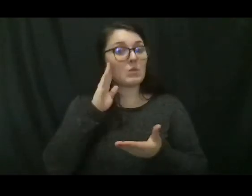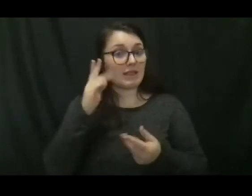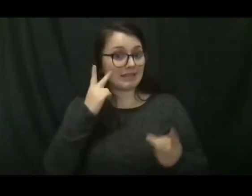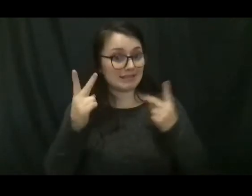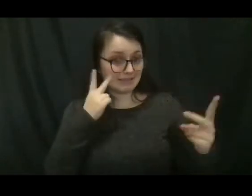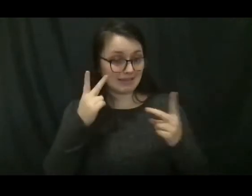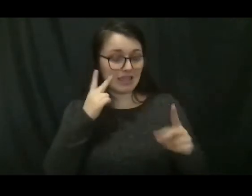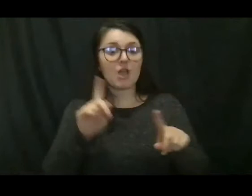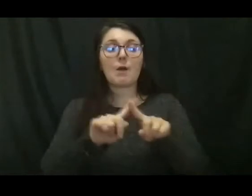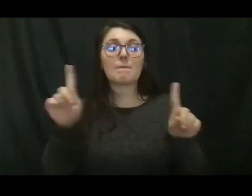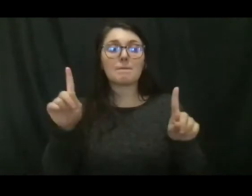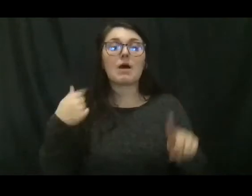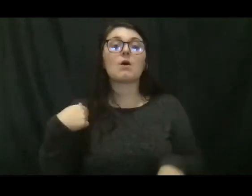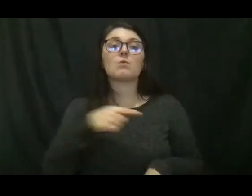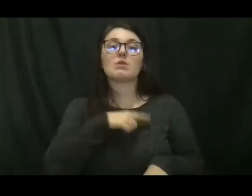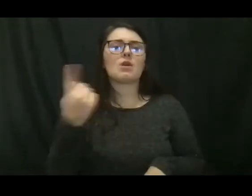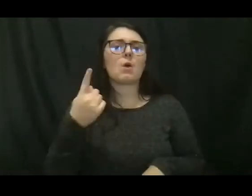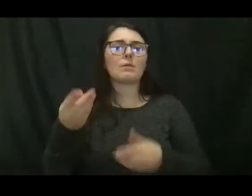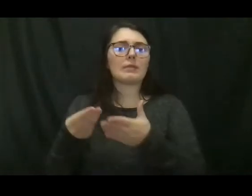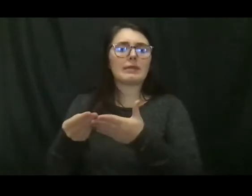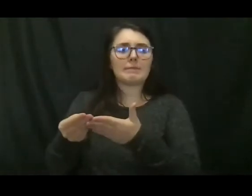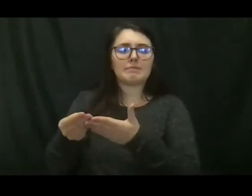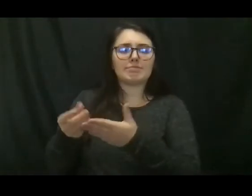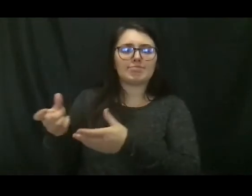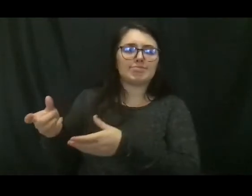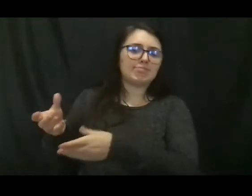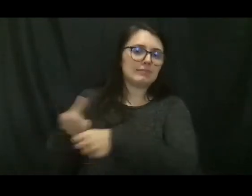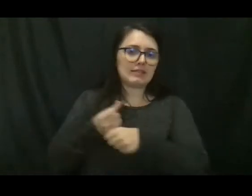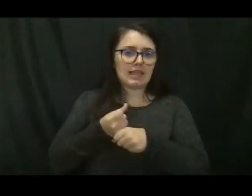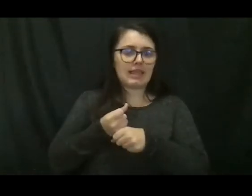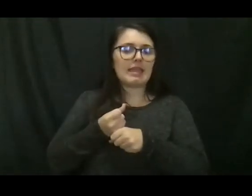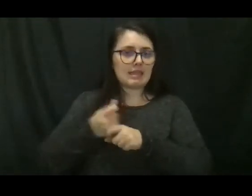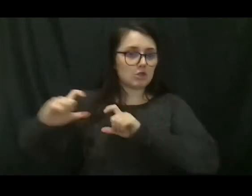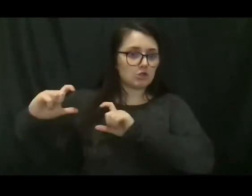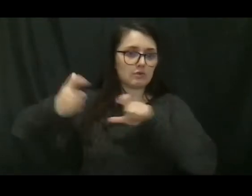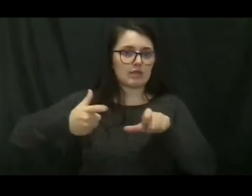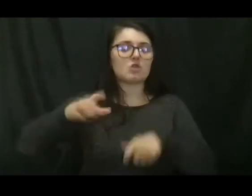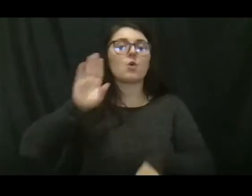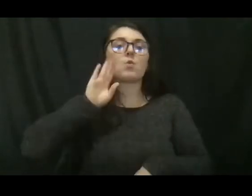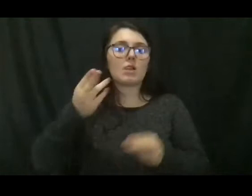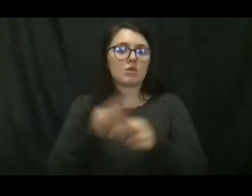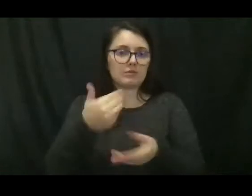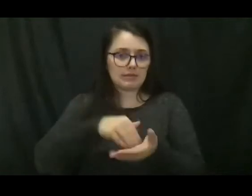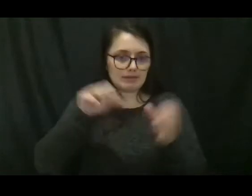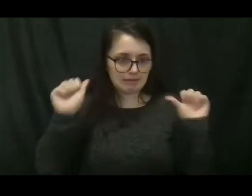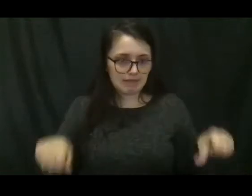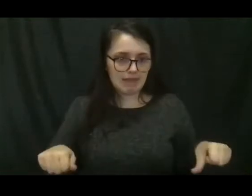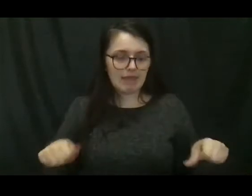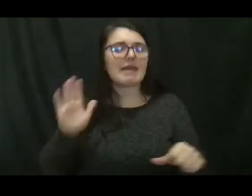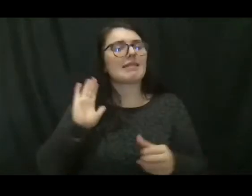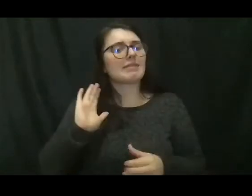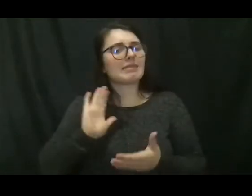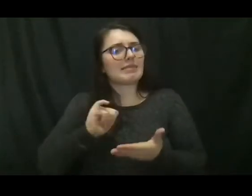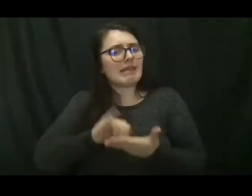take items that we know can get reused, because that's the goal. Everything that you see today here at